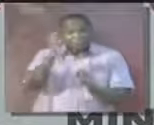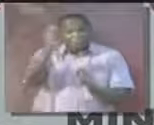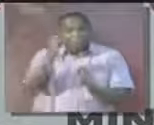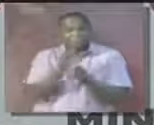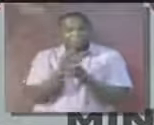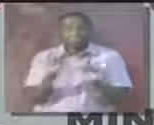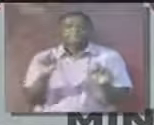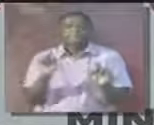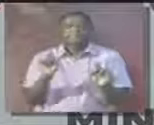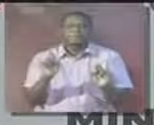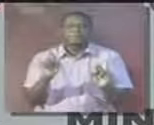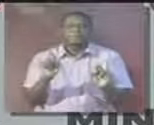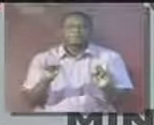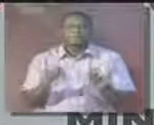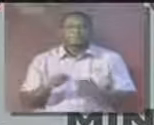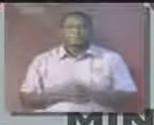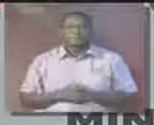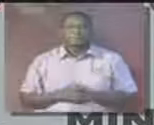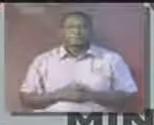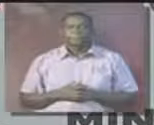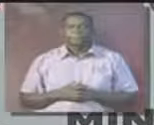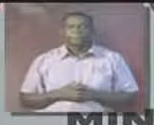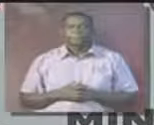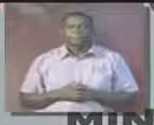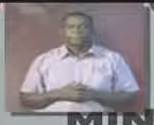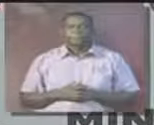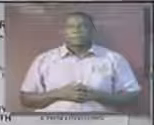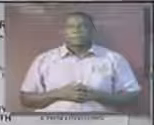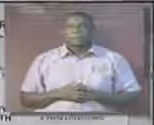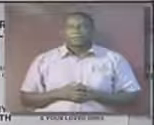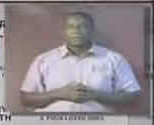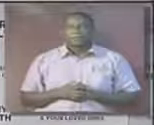Richards. And we go to the Honorable Terence Dayal Singh, Minister of Health.